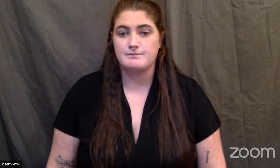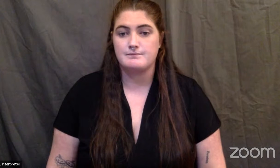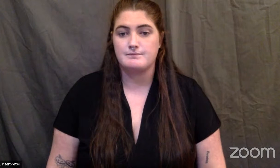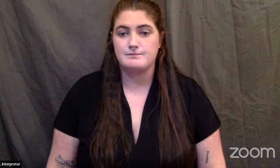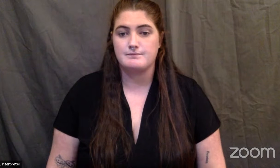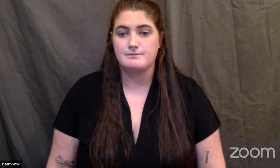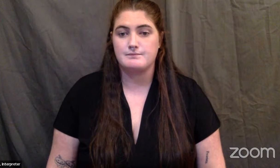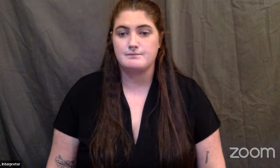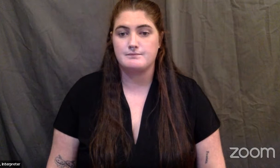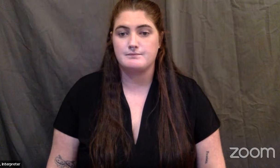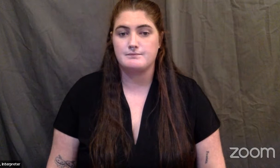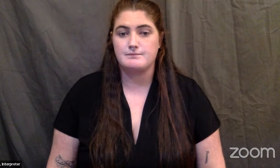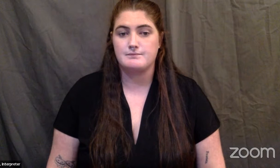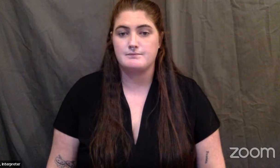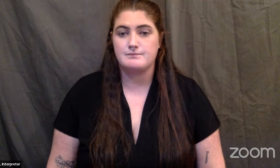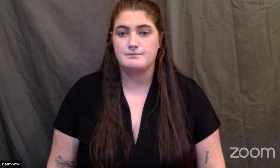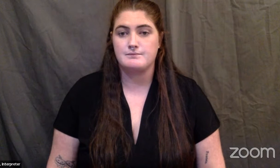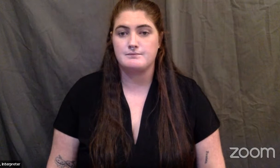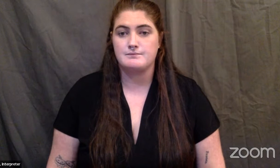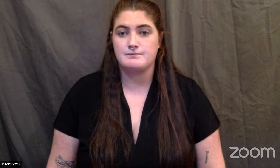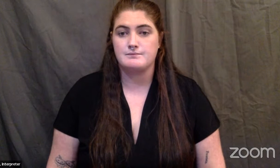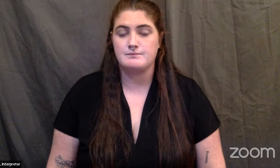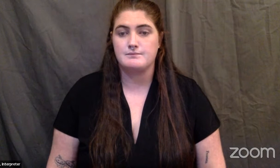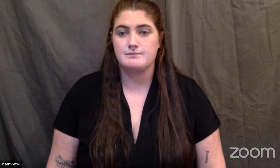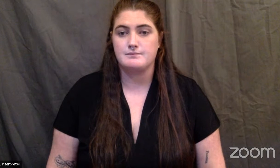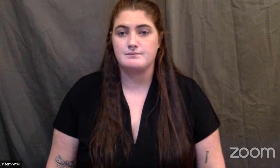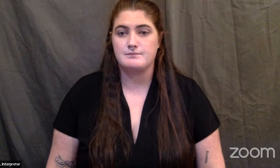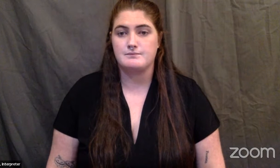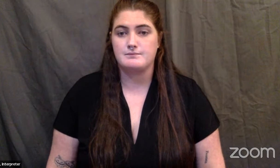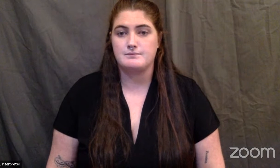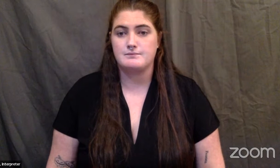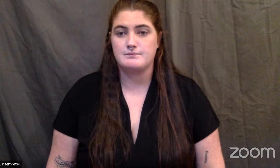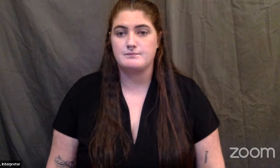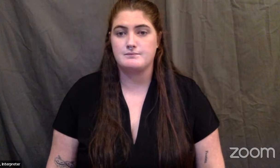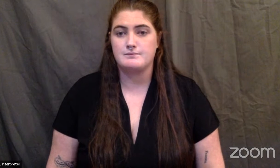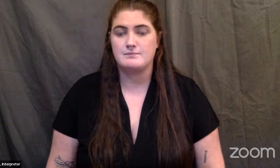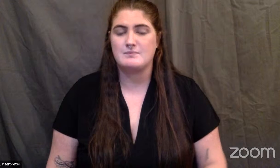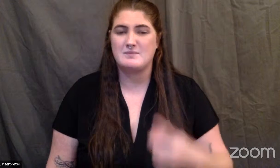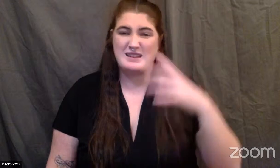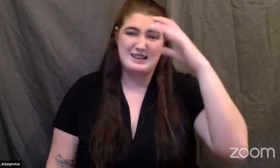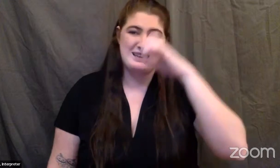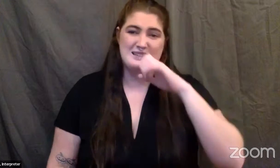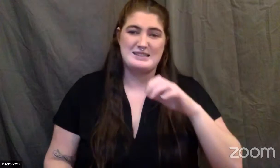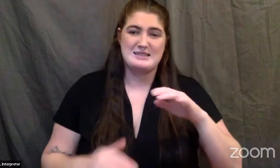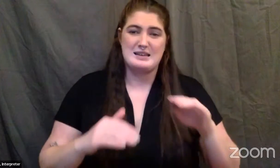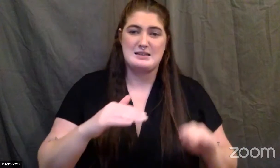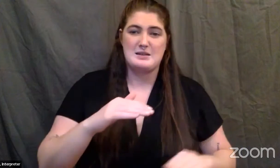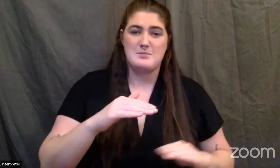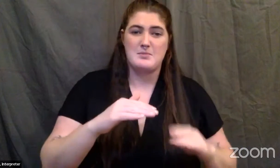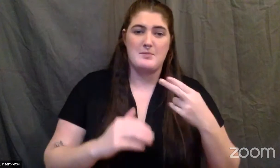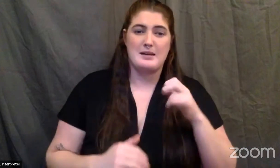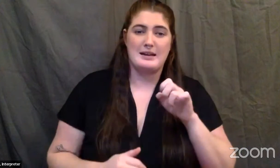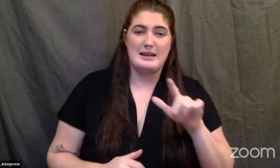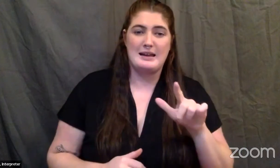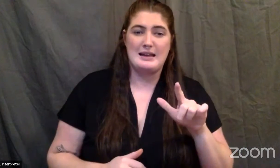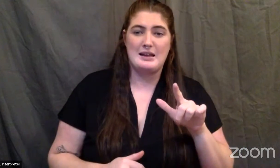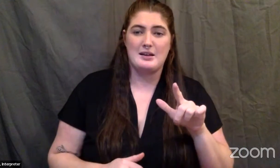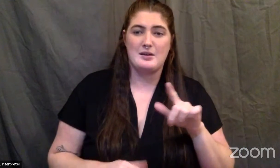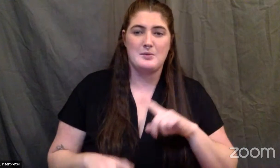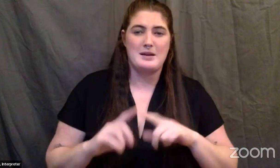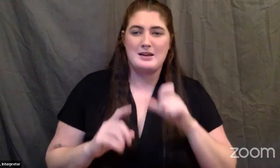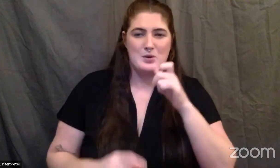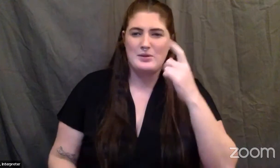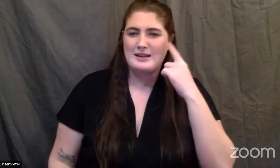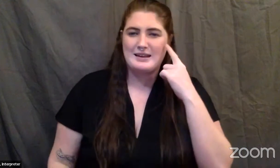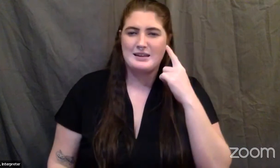So, Most of the area is sort of higher. I guess it's at the bottom of the hill in Trinidad because it's on West Virginia, but I don't think.